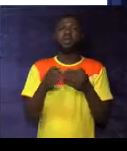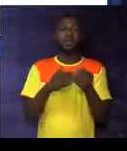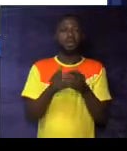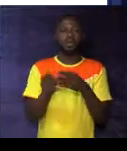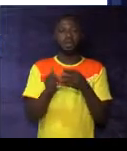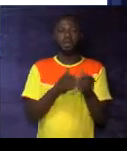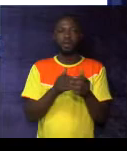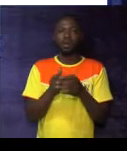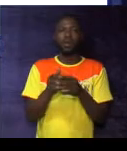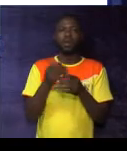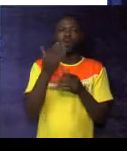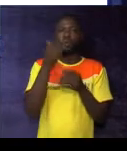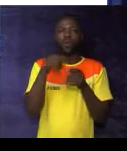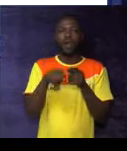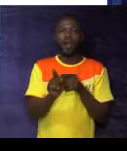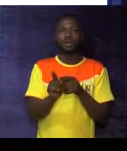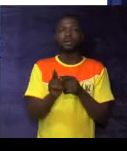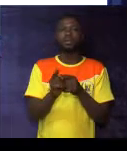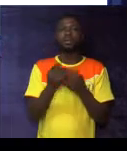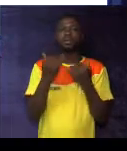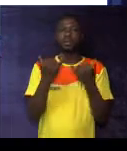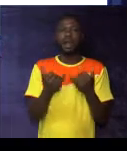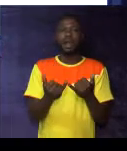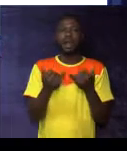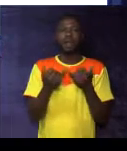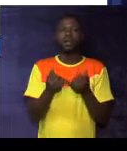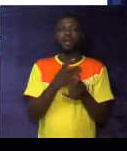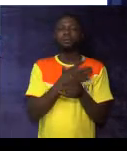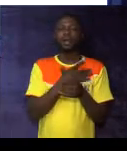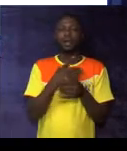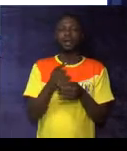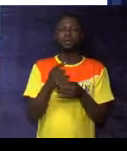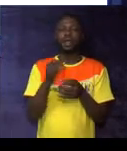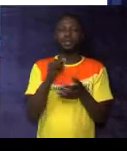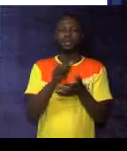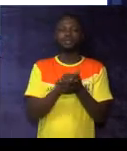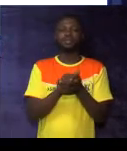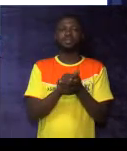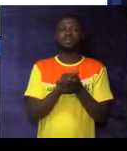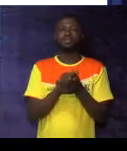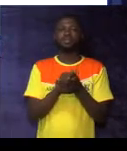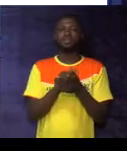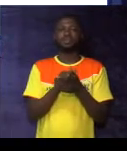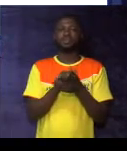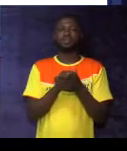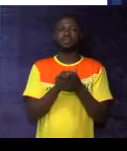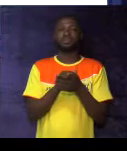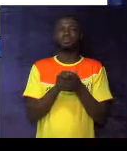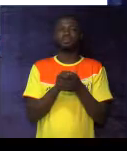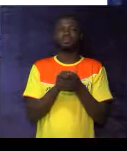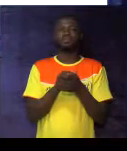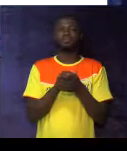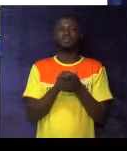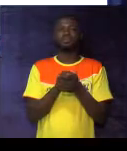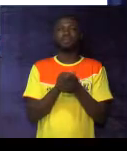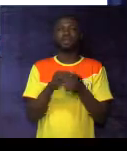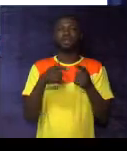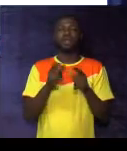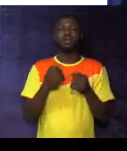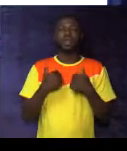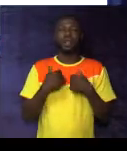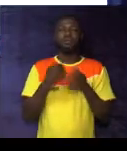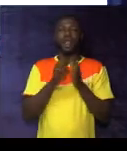when, whenever, while, now, and that.